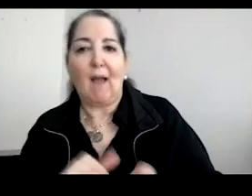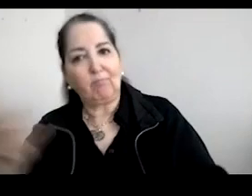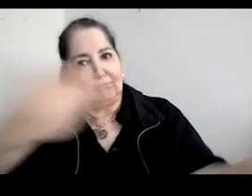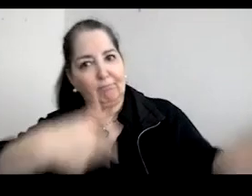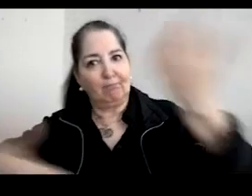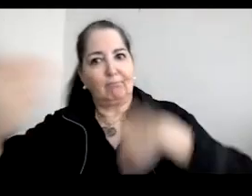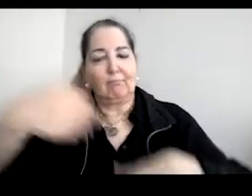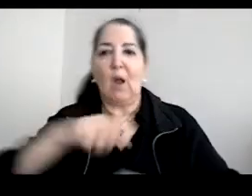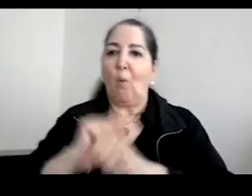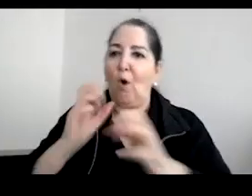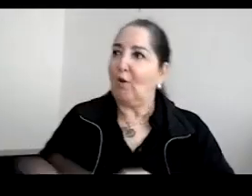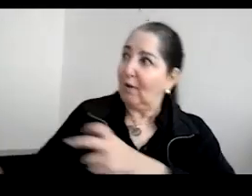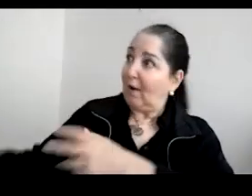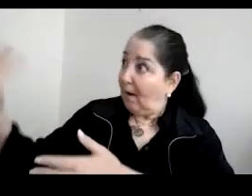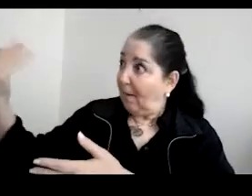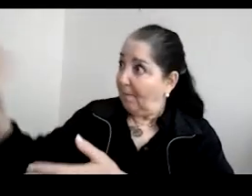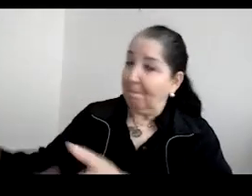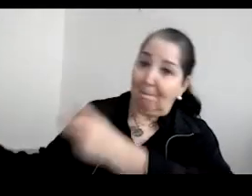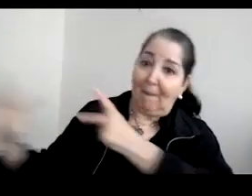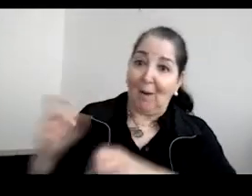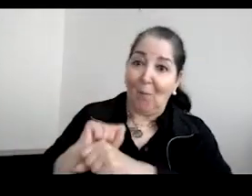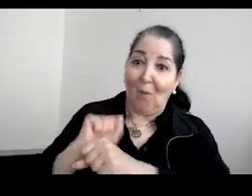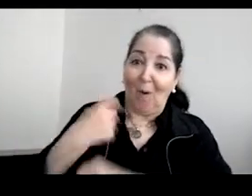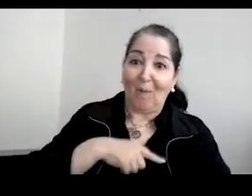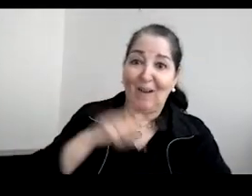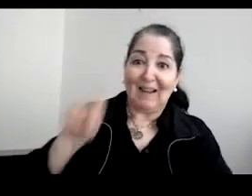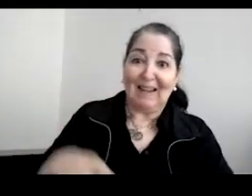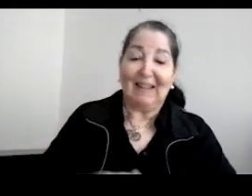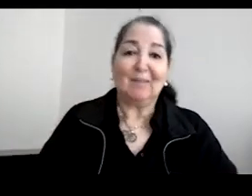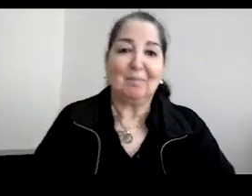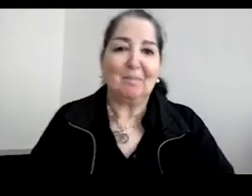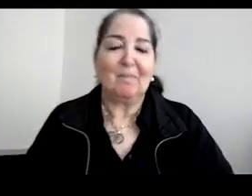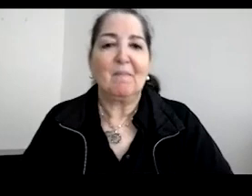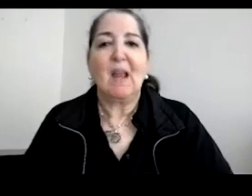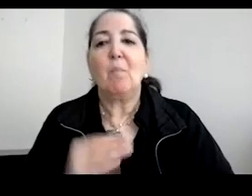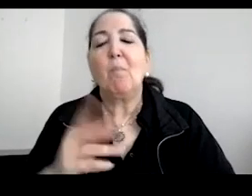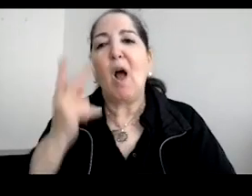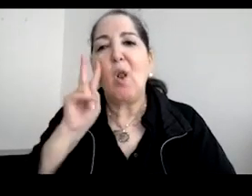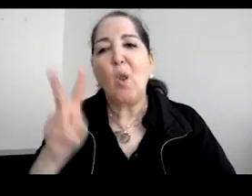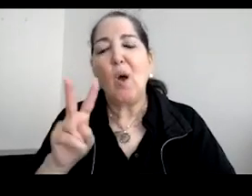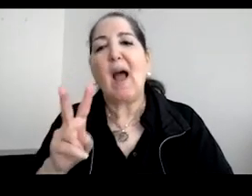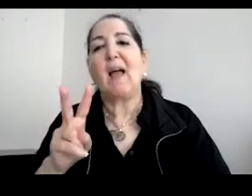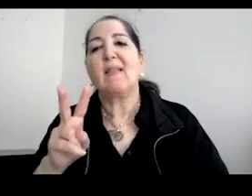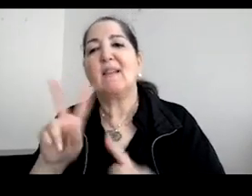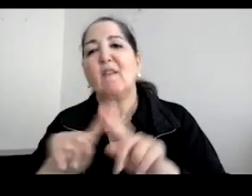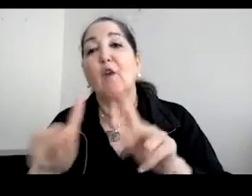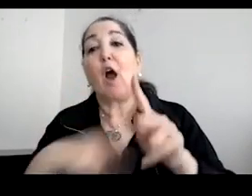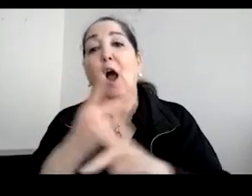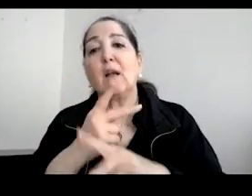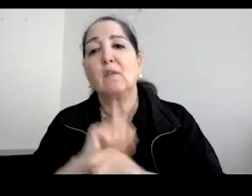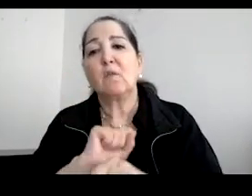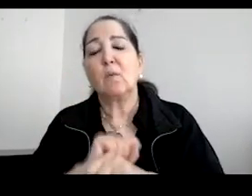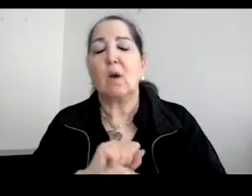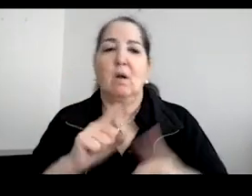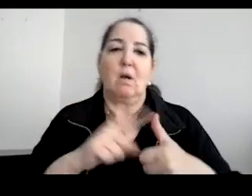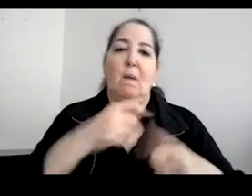called back to work. But again, if you look across the different industry patterns here, for example, in manufacturing and education and health and